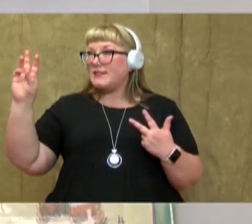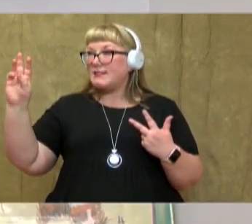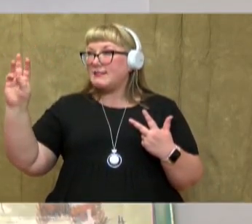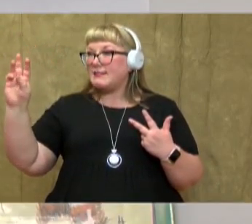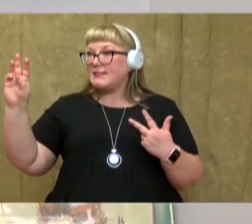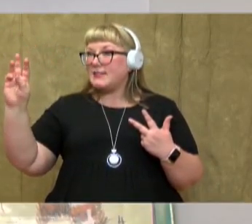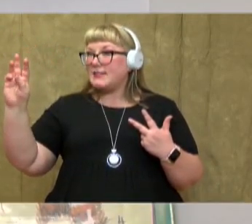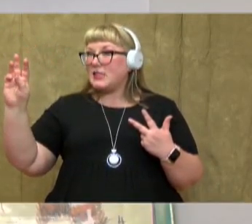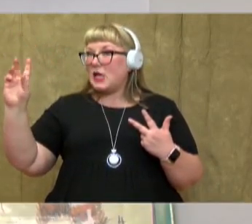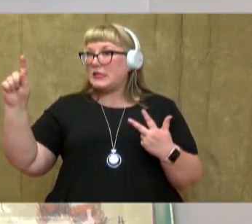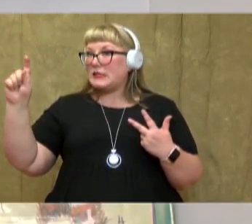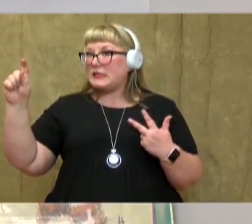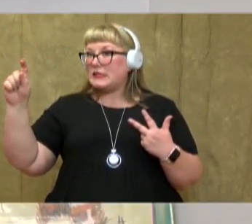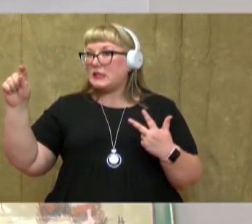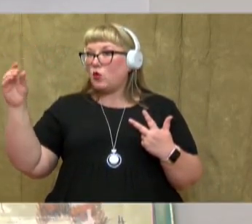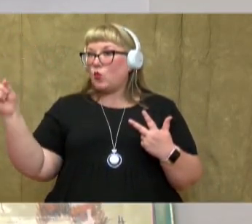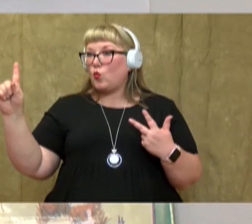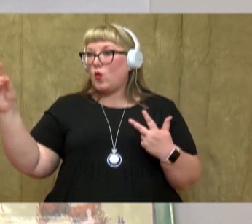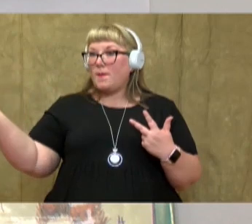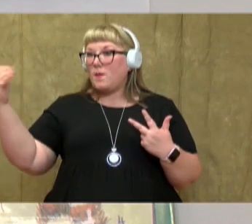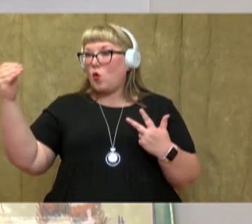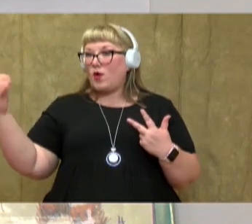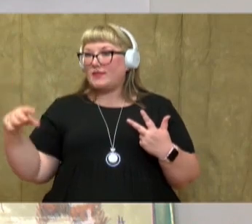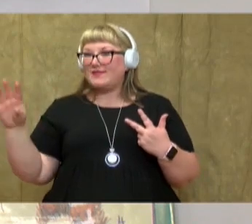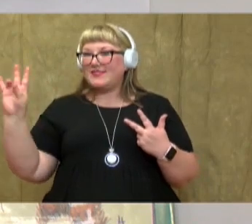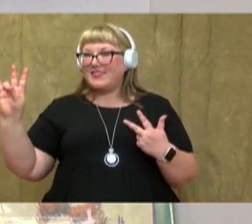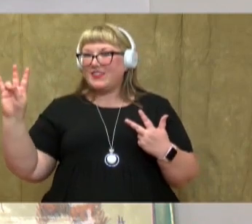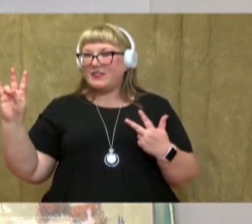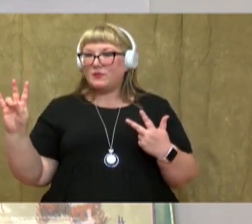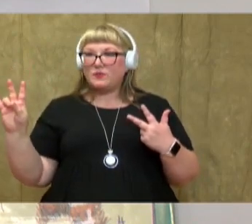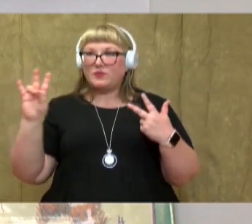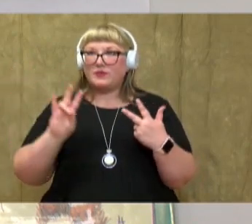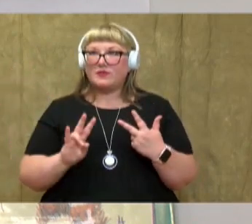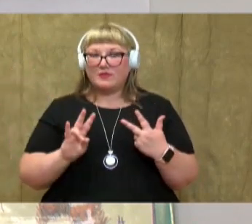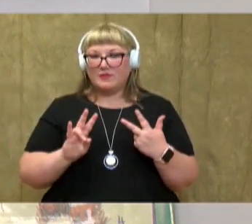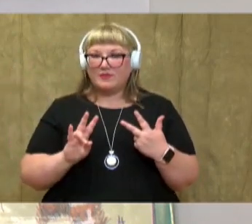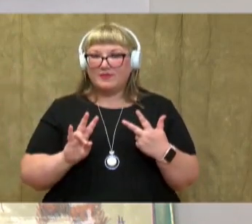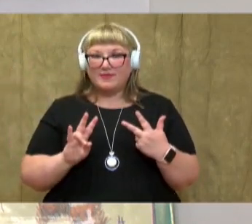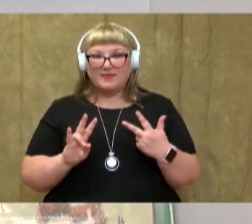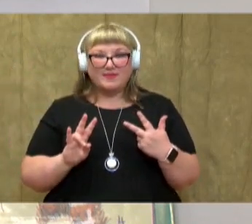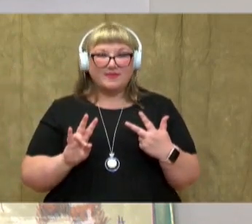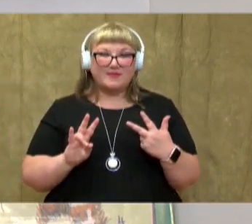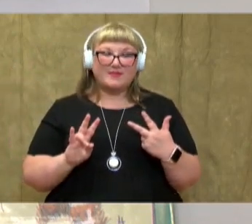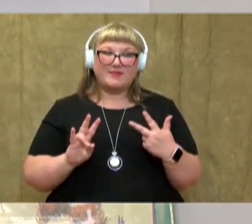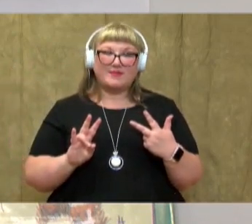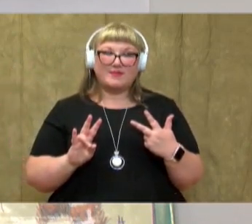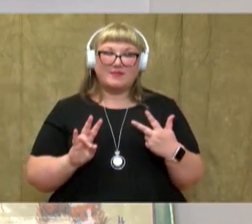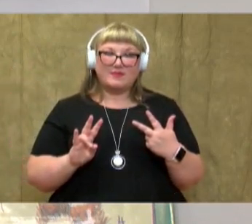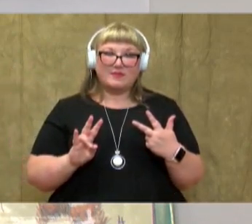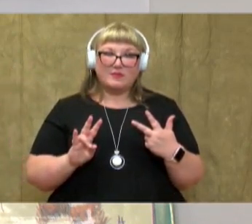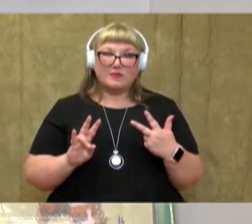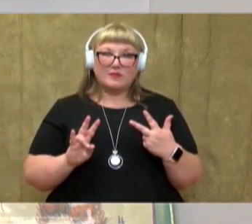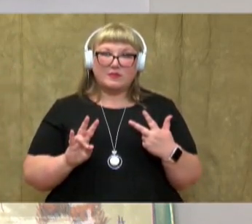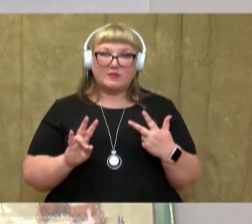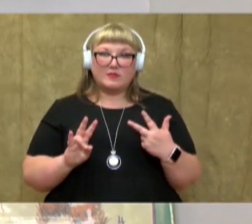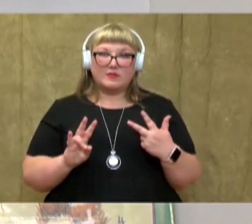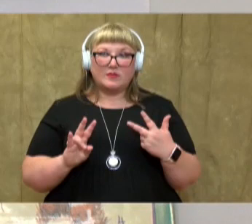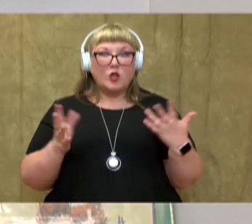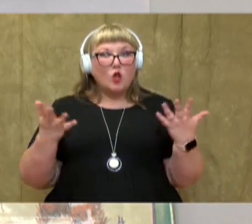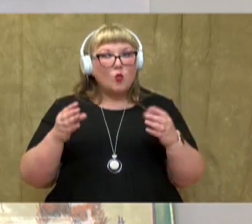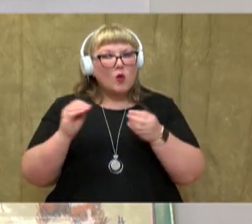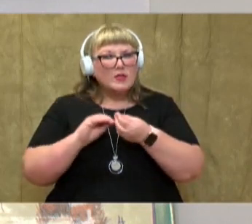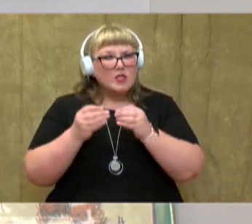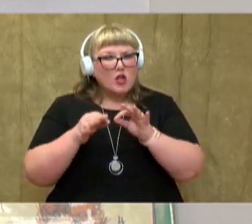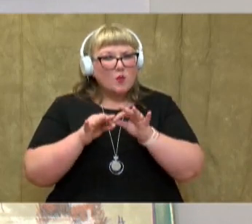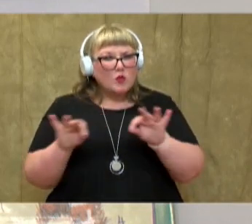five, six. And we need to add one more to make seven. So what is our